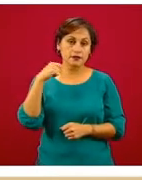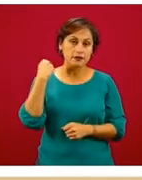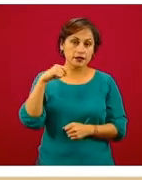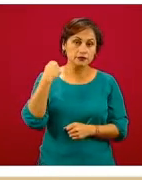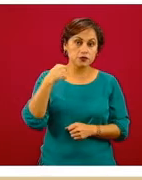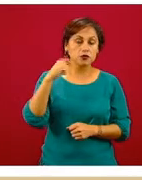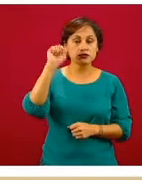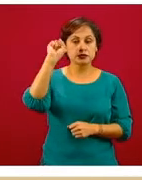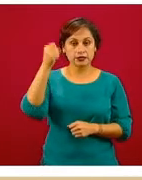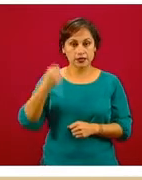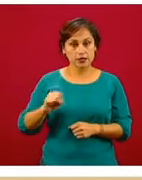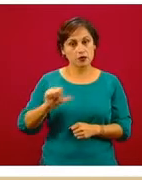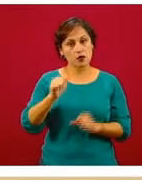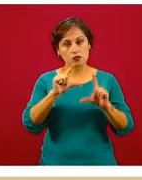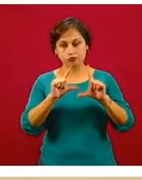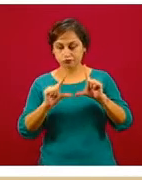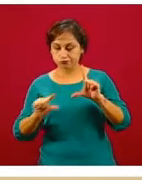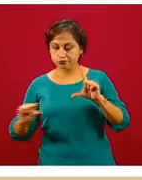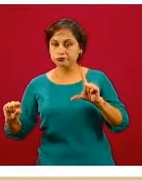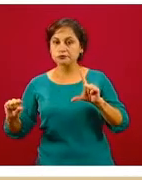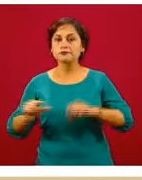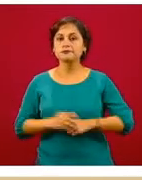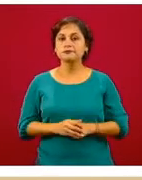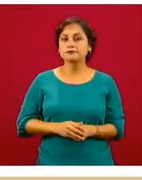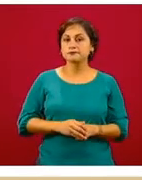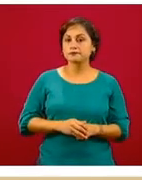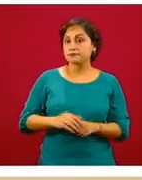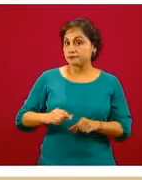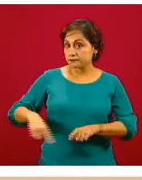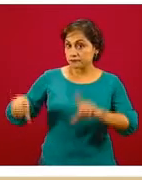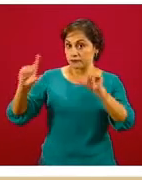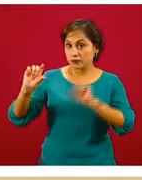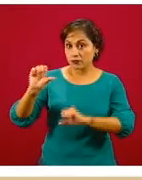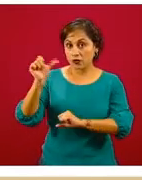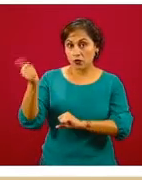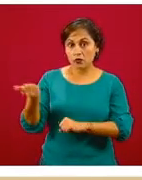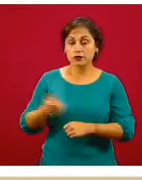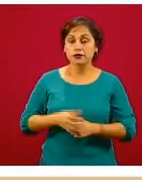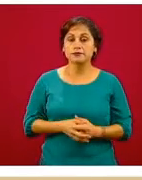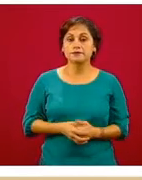Next, that we have Baja California, Tabasco, and Sinaloa.